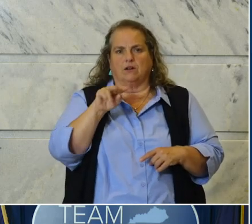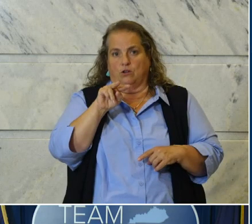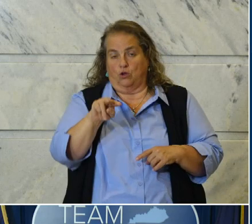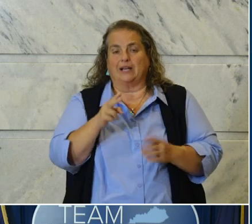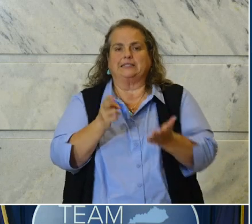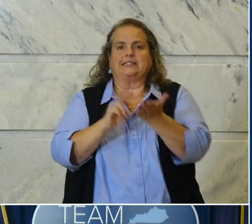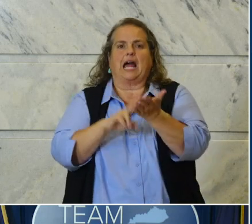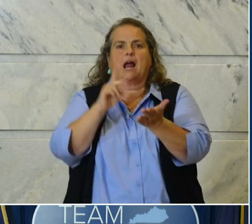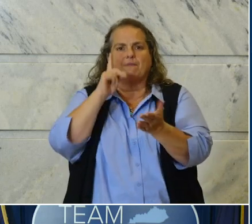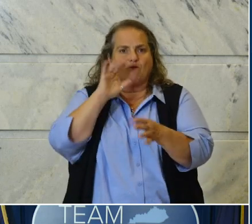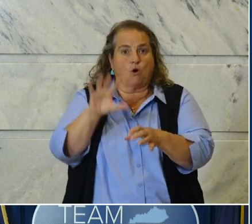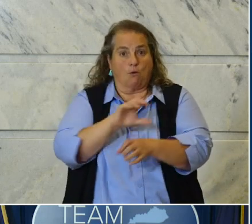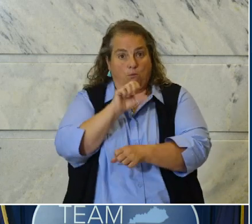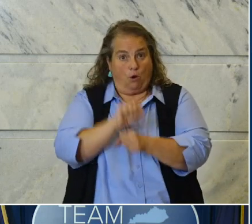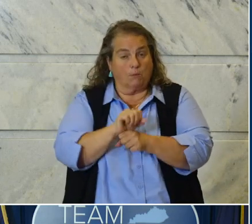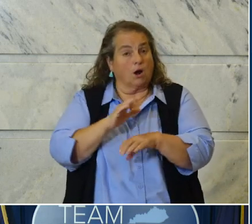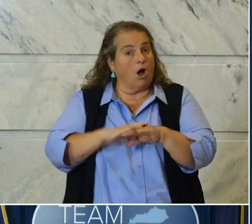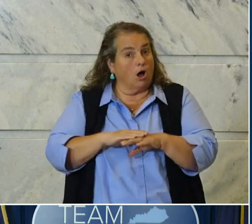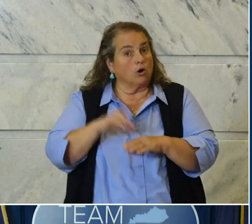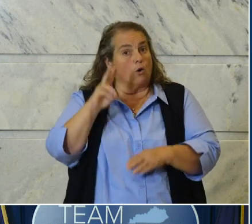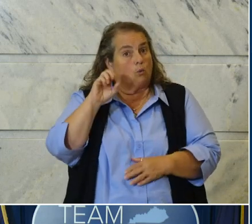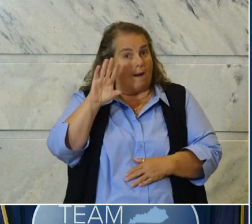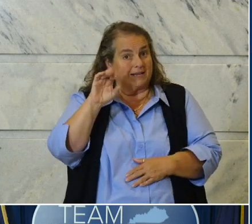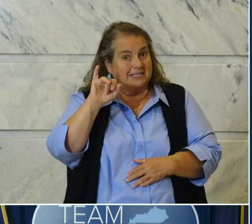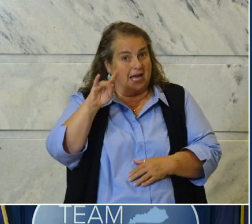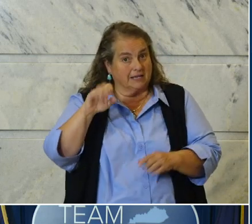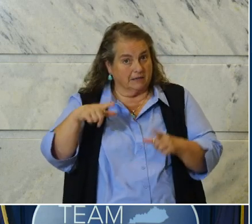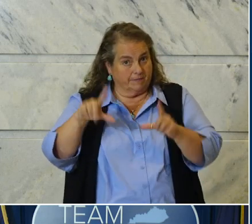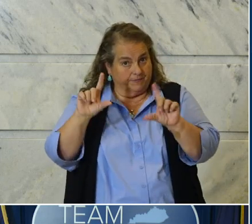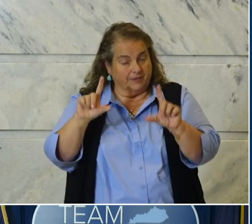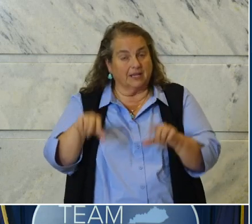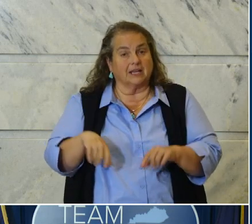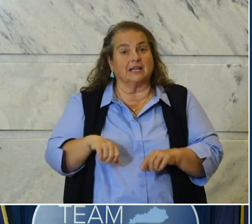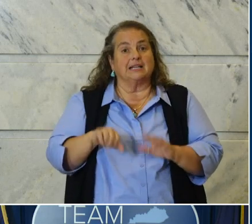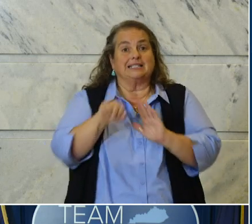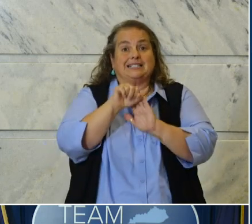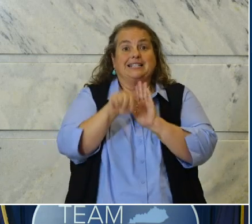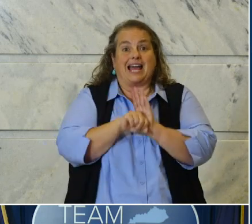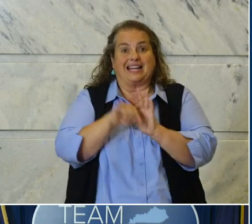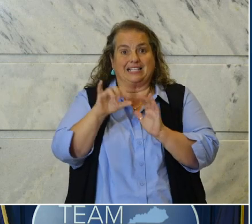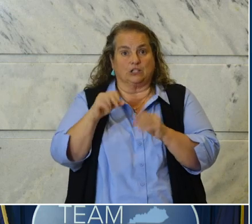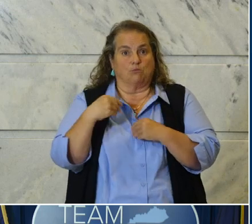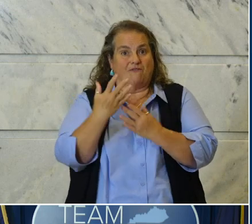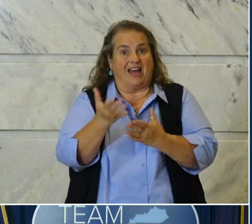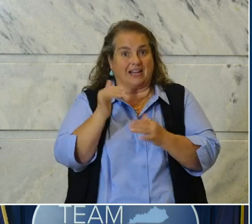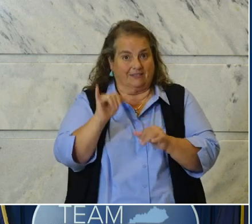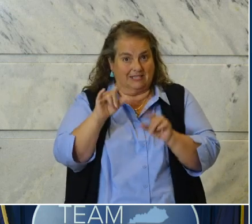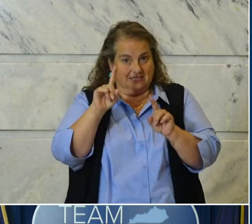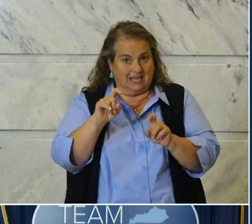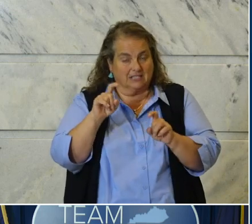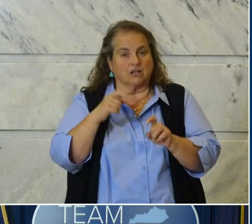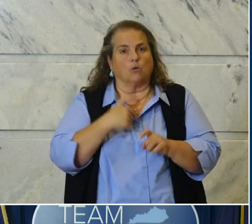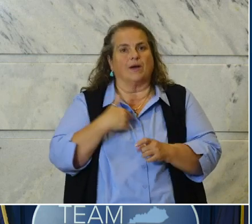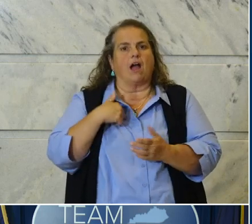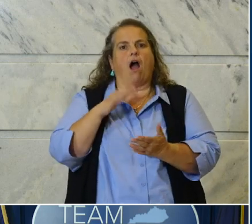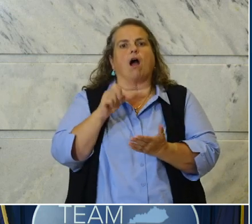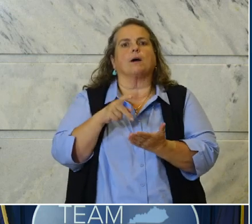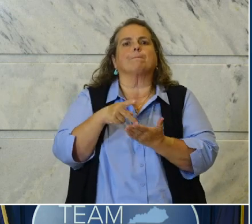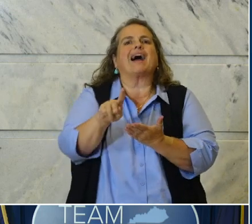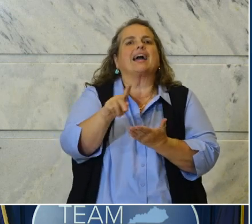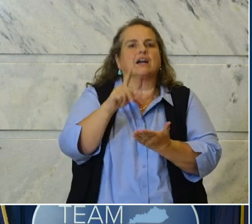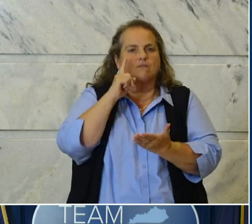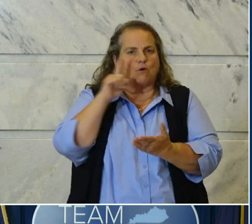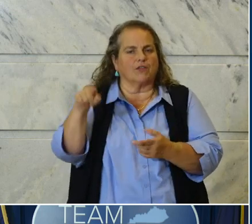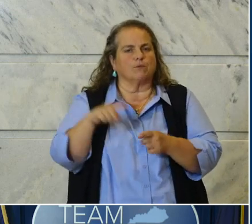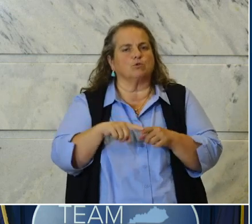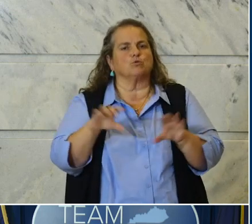appointment on the website. The state is providing these tests. We are paying for the administration. Please, as a